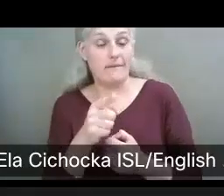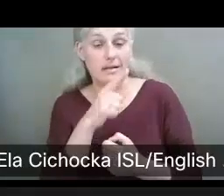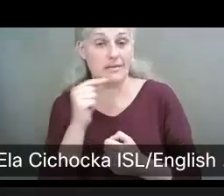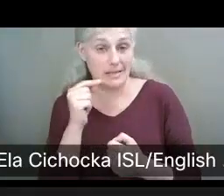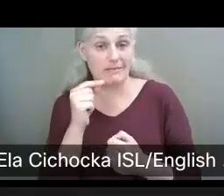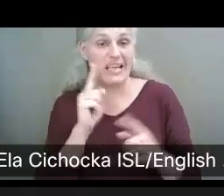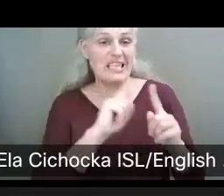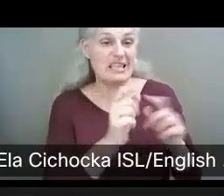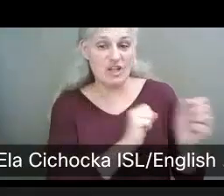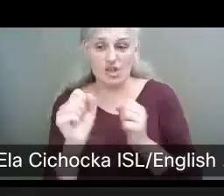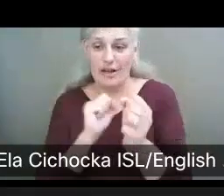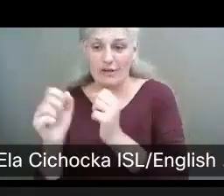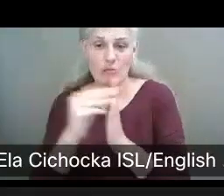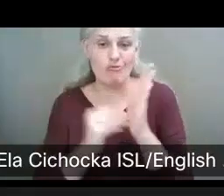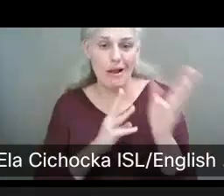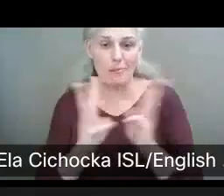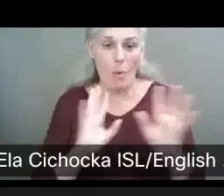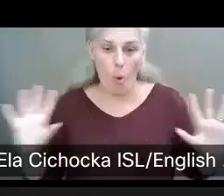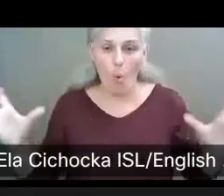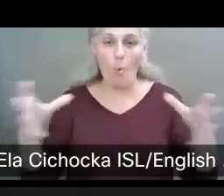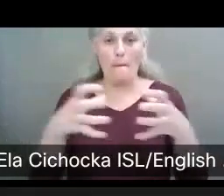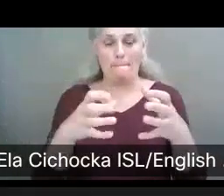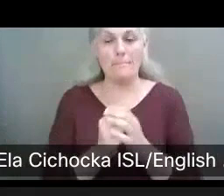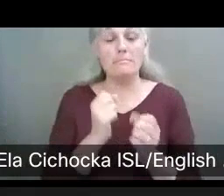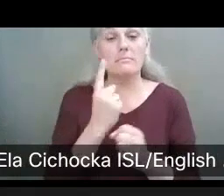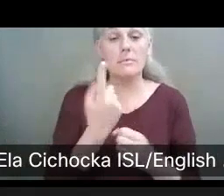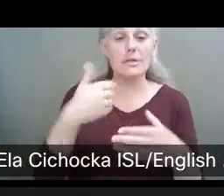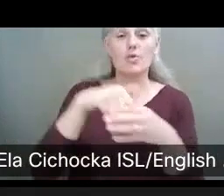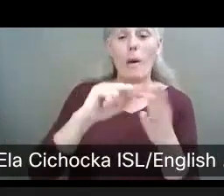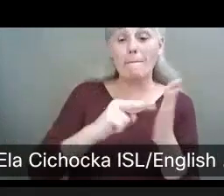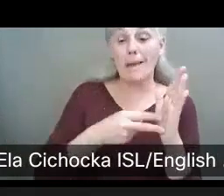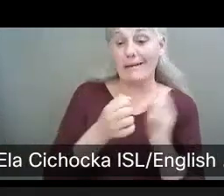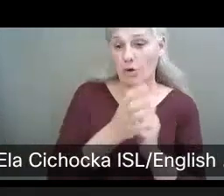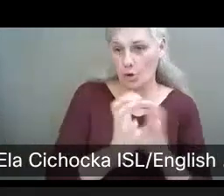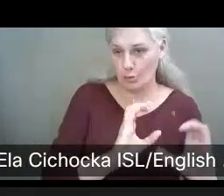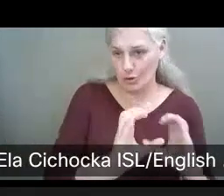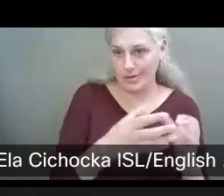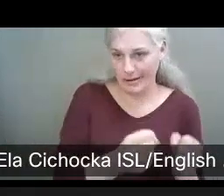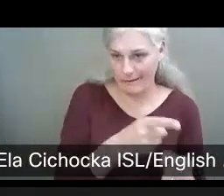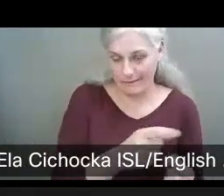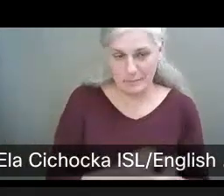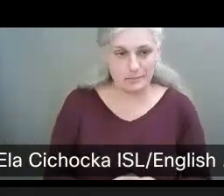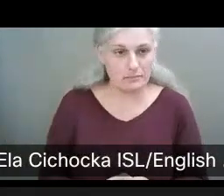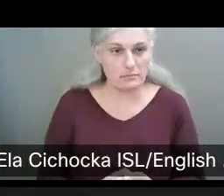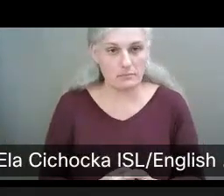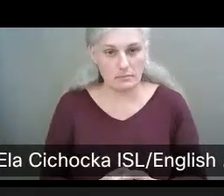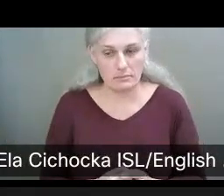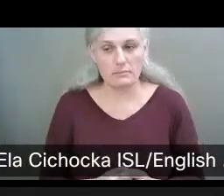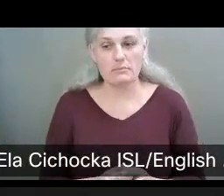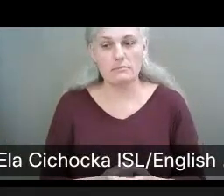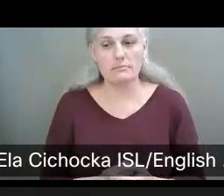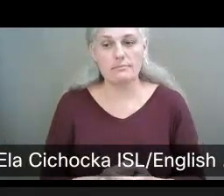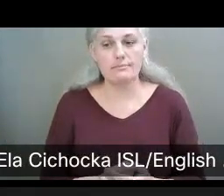say, cross-service program of work, as I say, one of which includes planning for communication. So part of